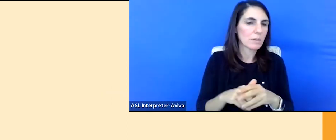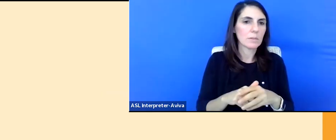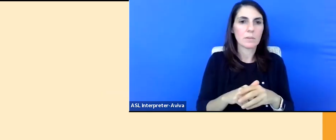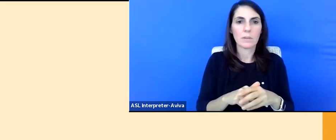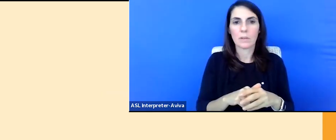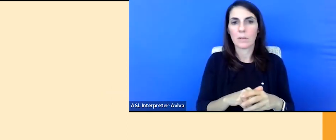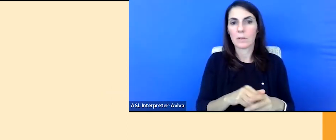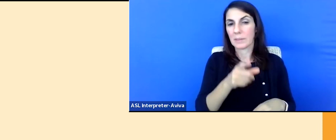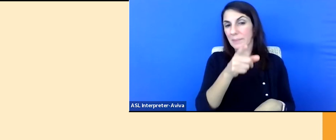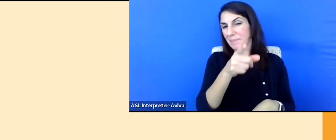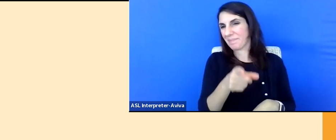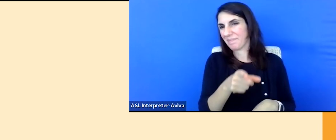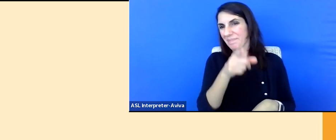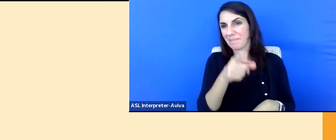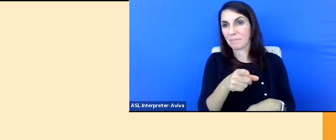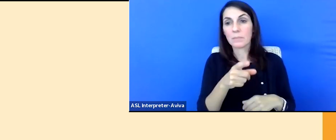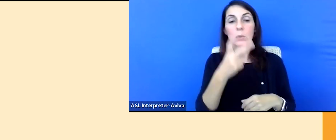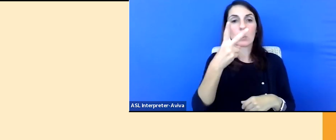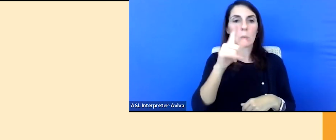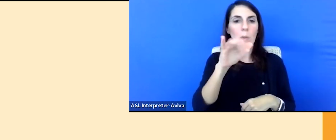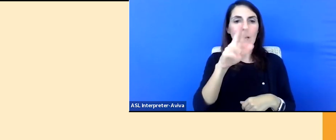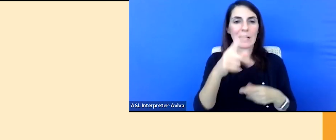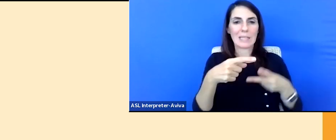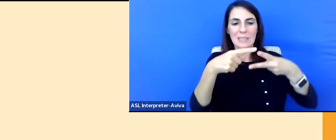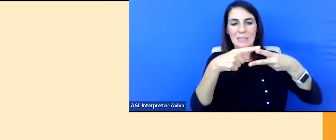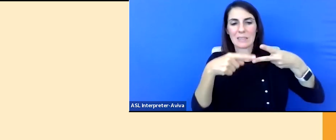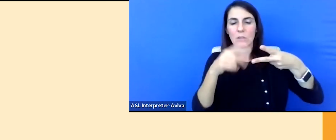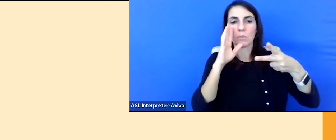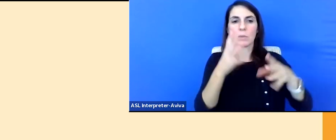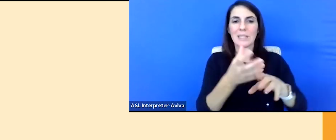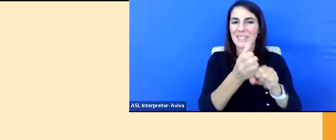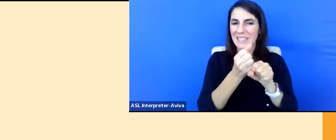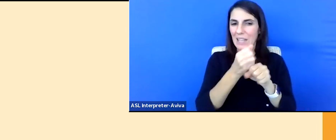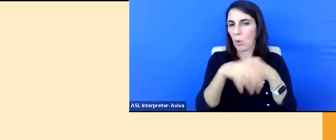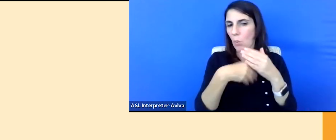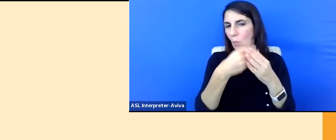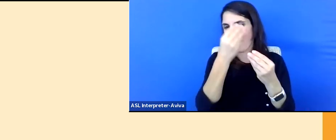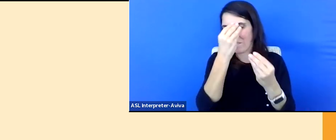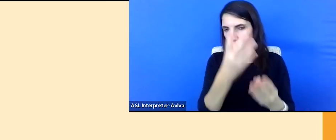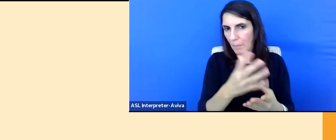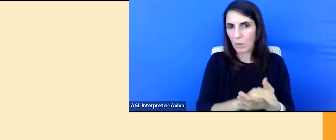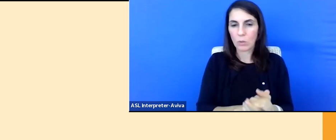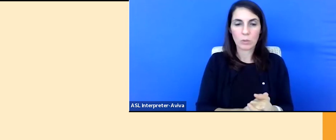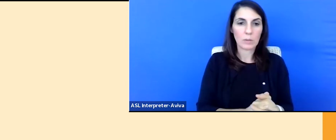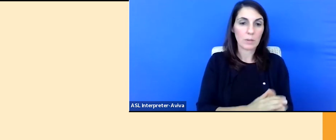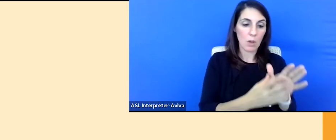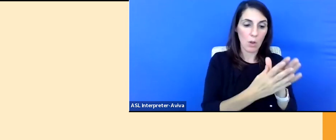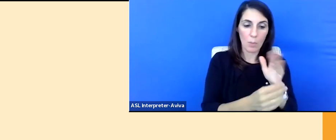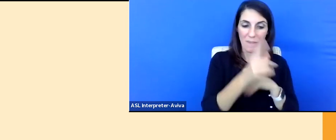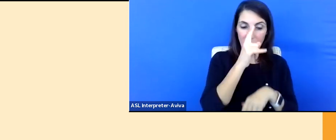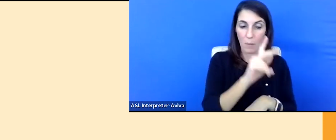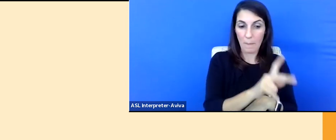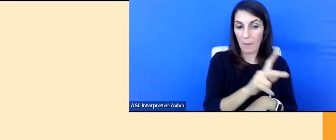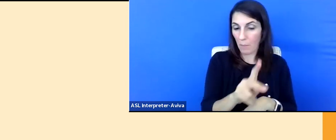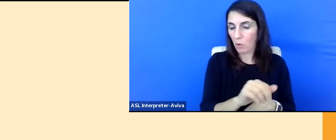Here are the links to get the information, both the copies of the PowerPoint slides